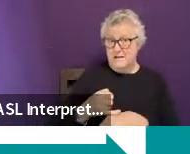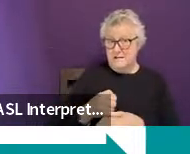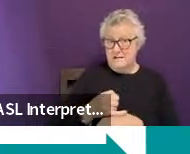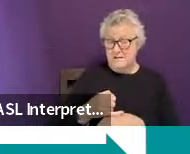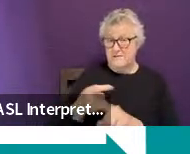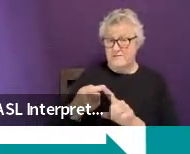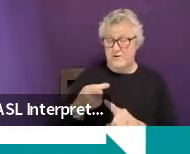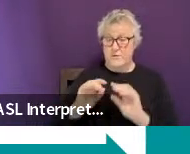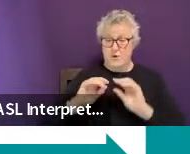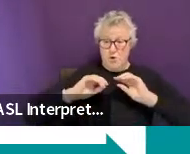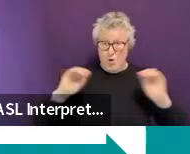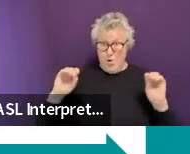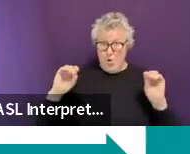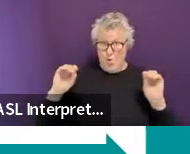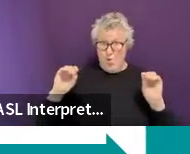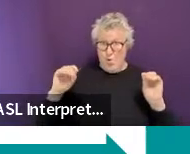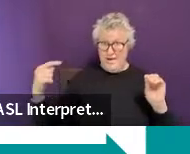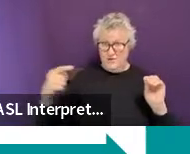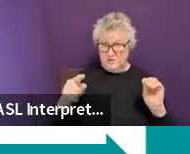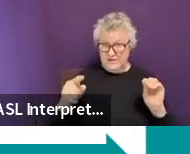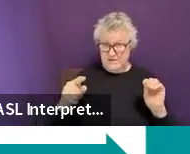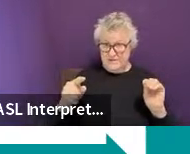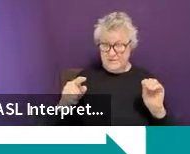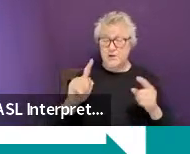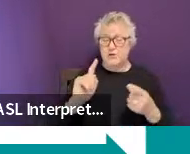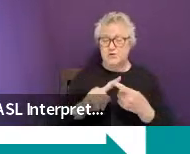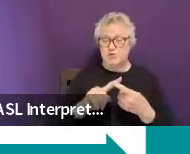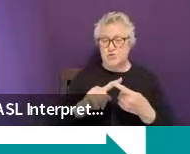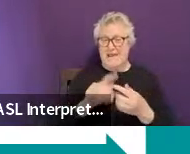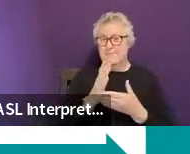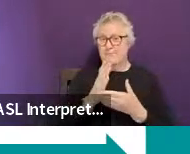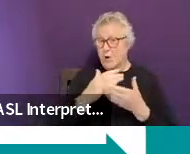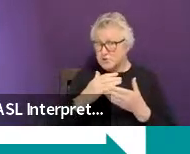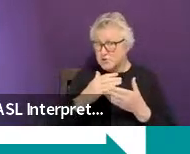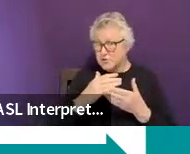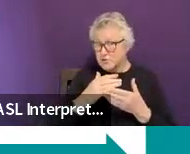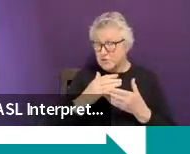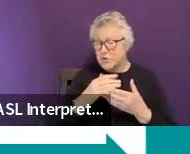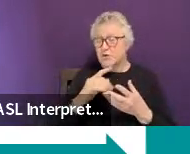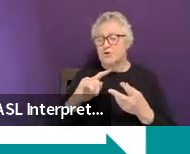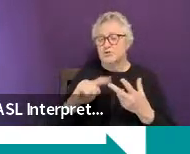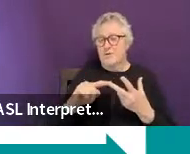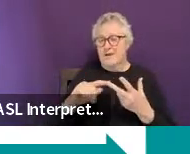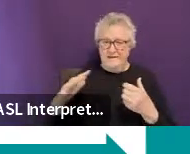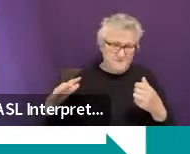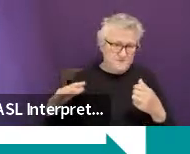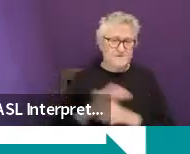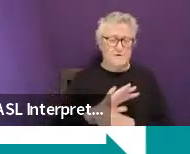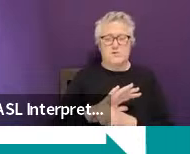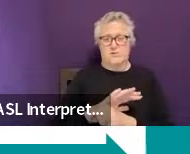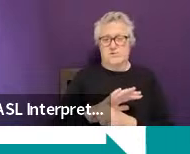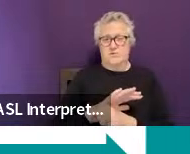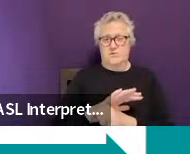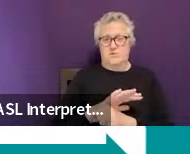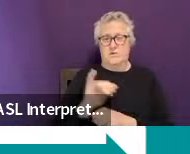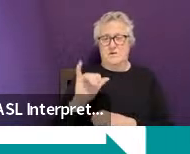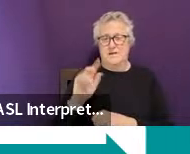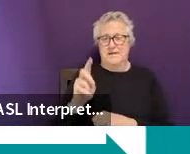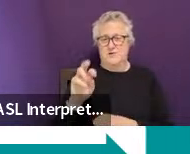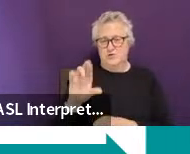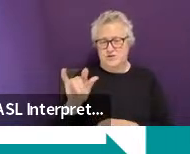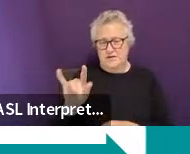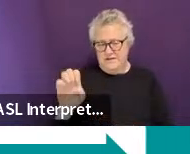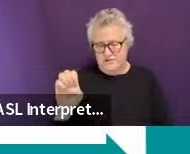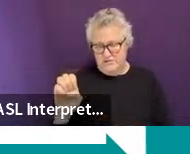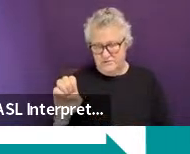partial to a full interchange all the way, again, looking at this continuum in this spectrum. We've taken a deep dive on the interchanges,